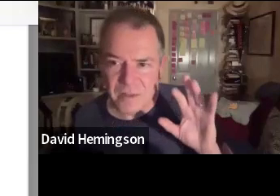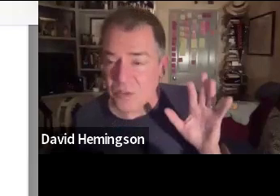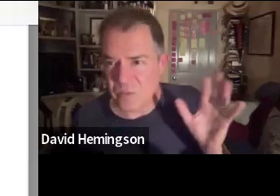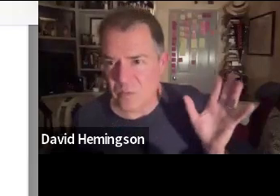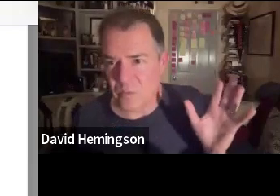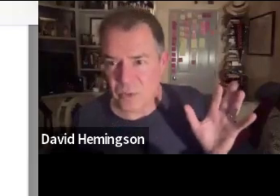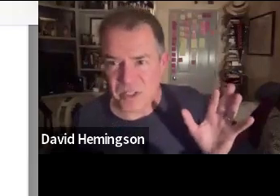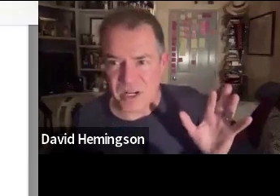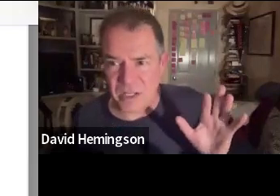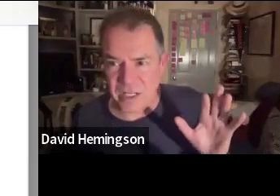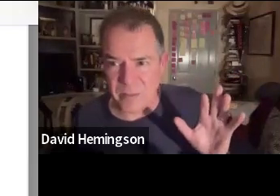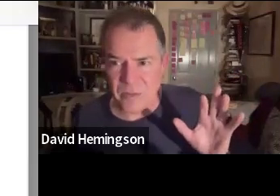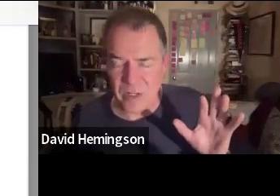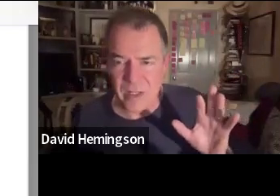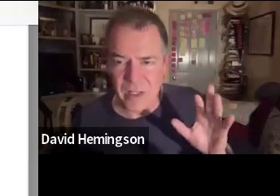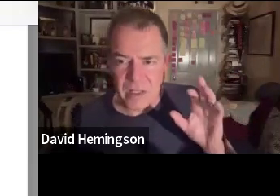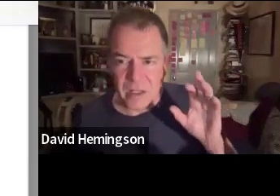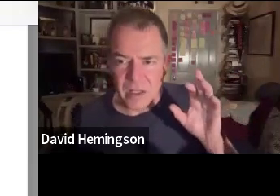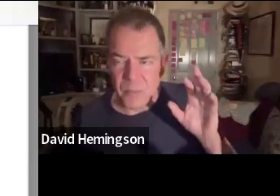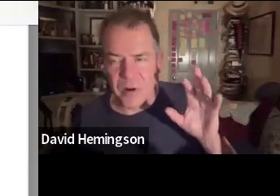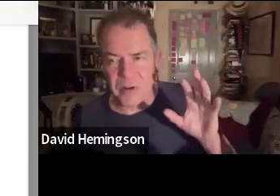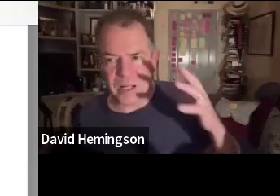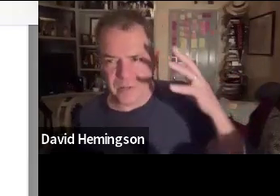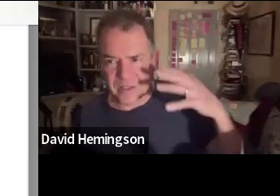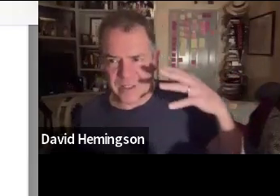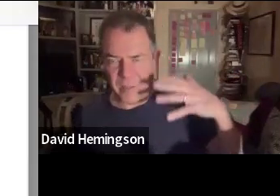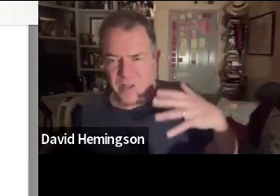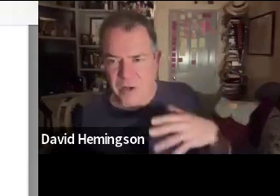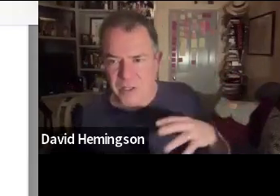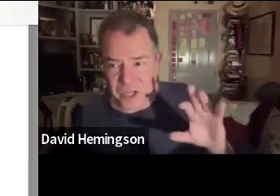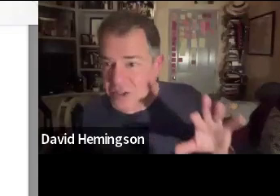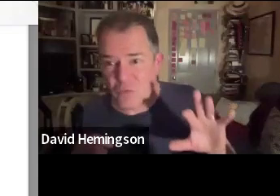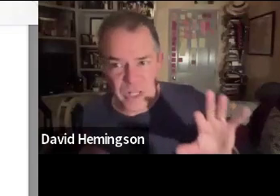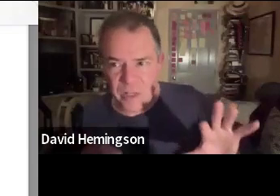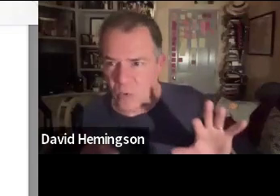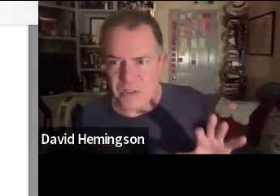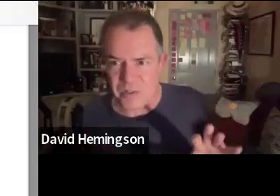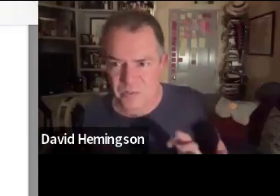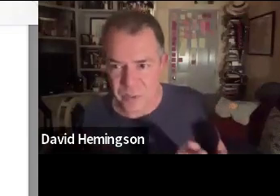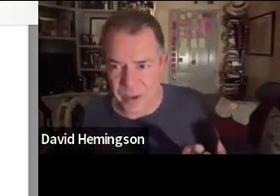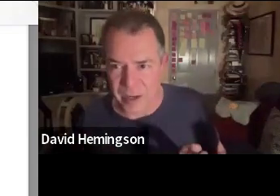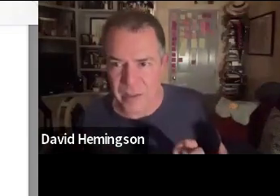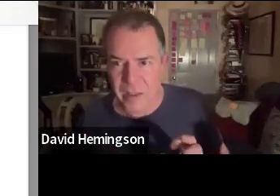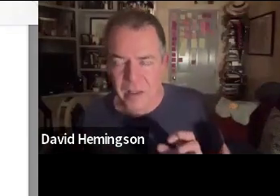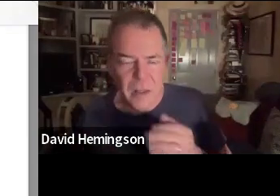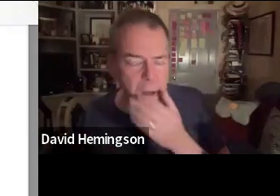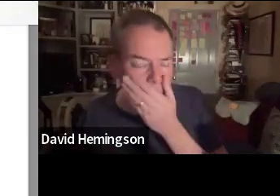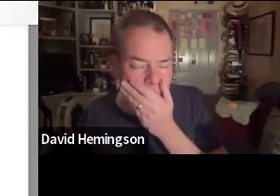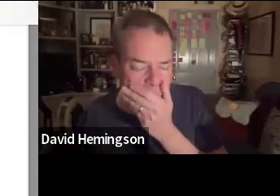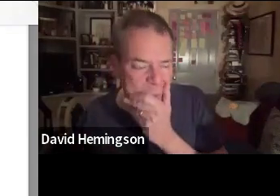of, because so much natural lighting in the movie, right? Paul's kind of like in semi-darkness, which actually really works